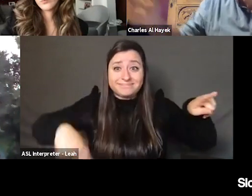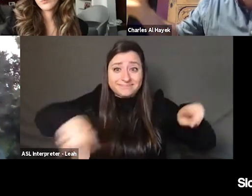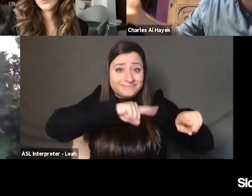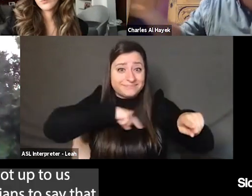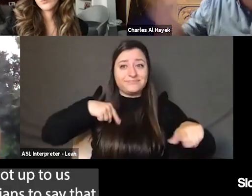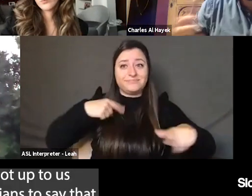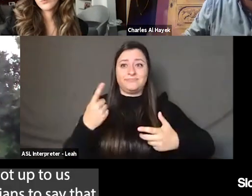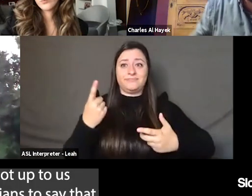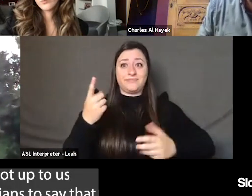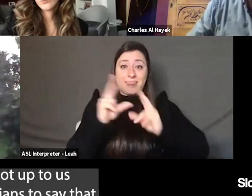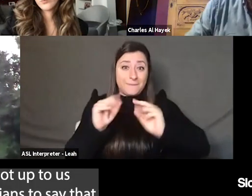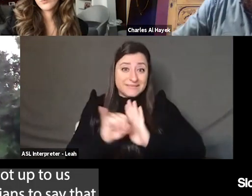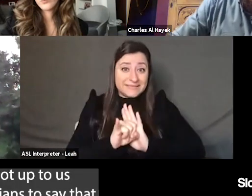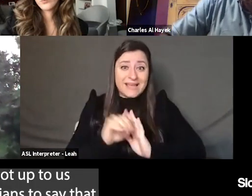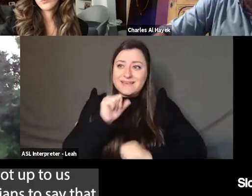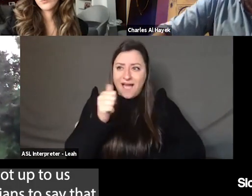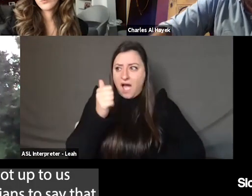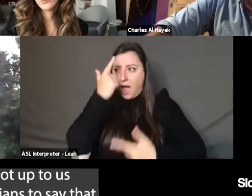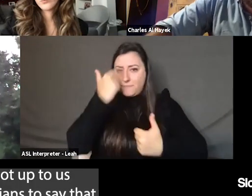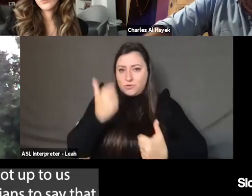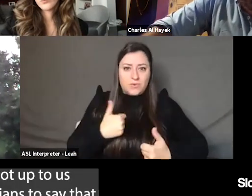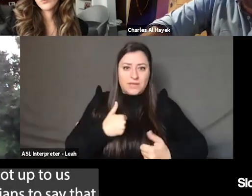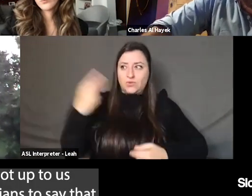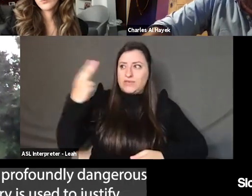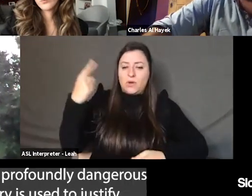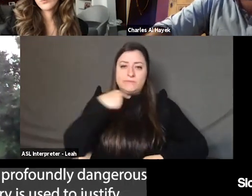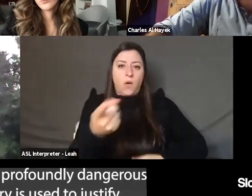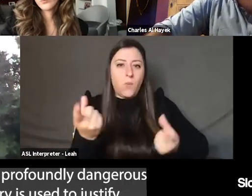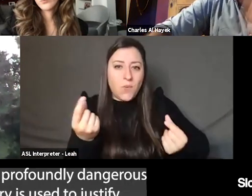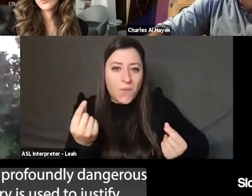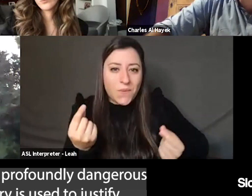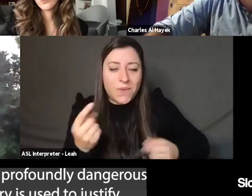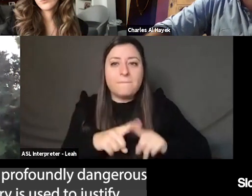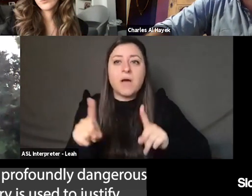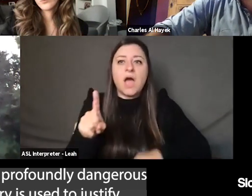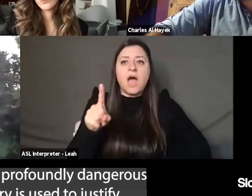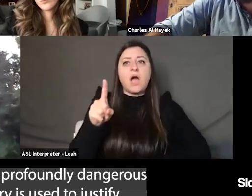identity. It's not up to us as historians to say that. And what